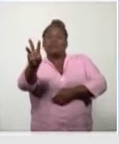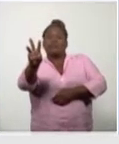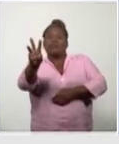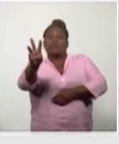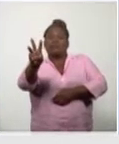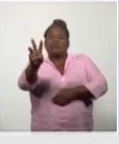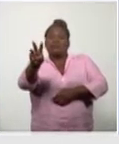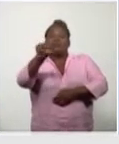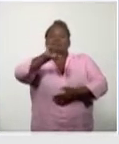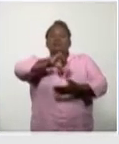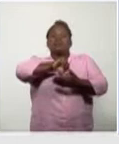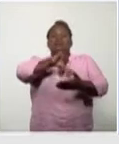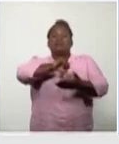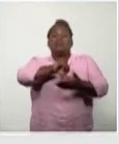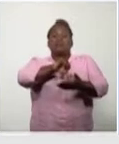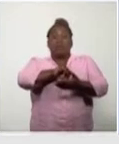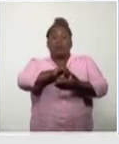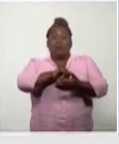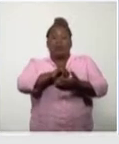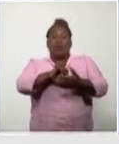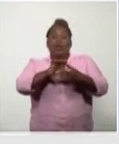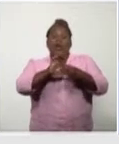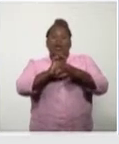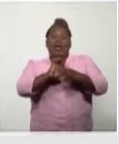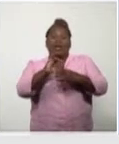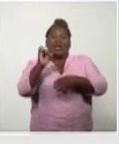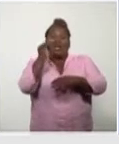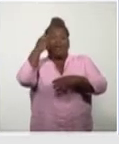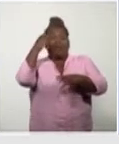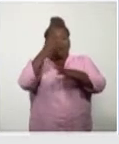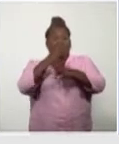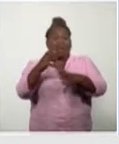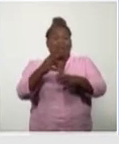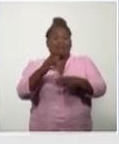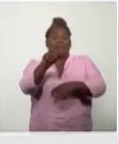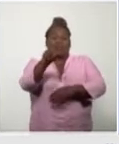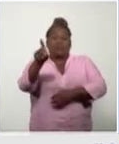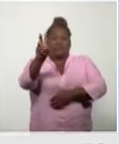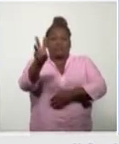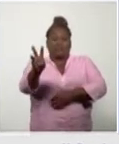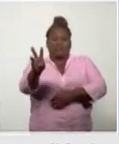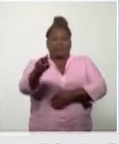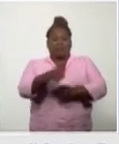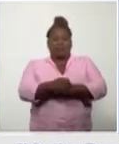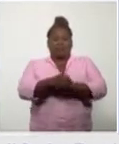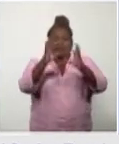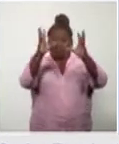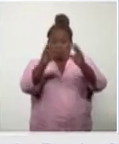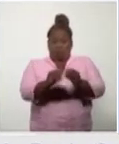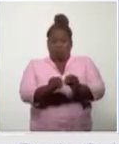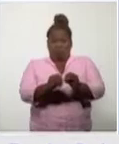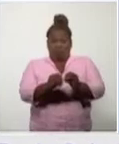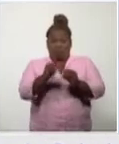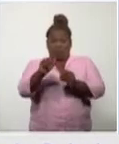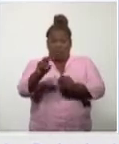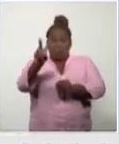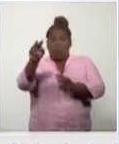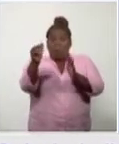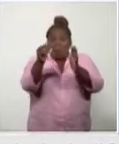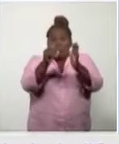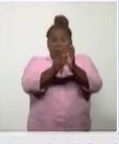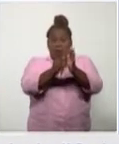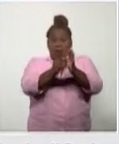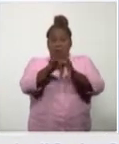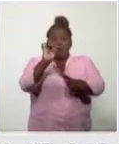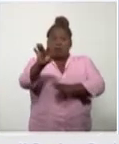and in the Biotechnology and Genetic Engineering Center Laboratory, 113 samples. As a result